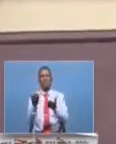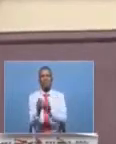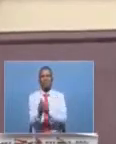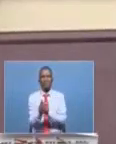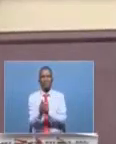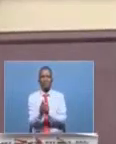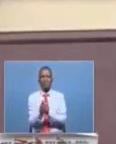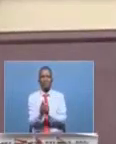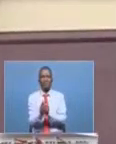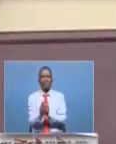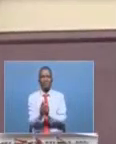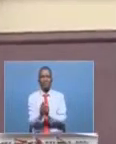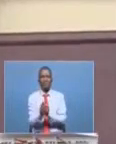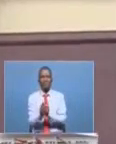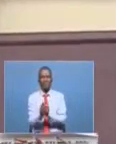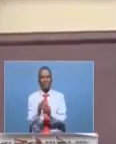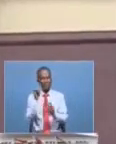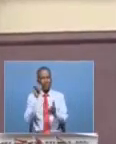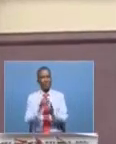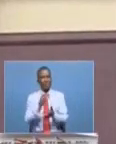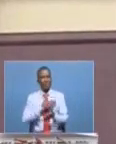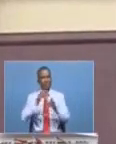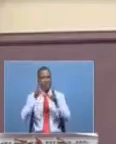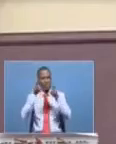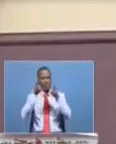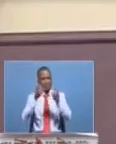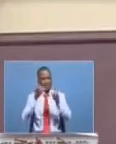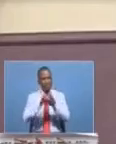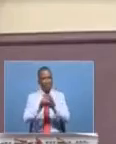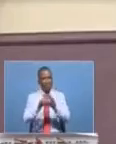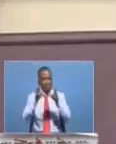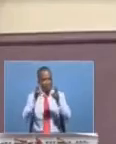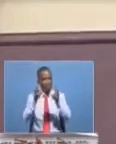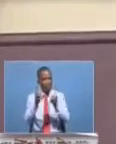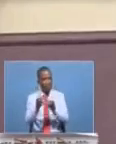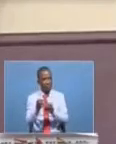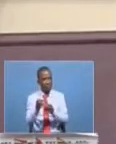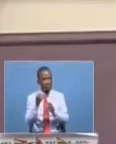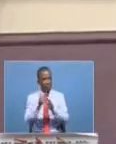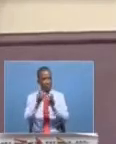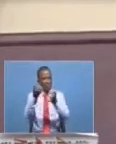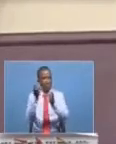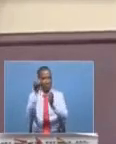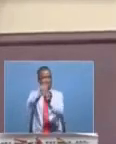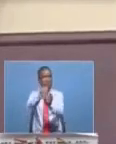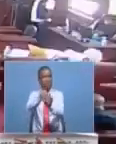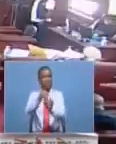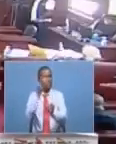forever. That's my point. This is extraneous to his application.